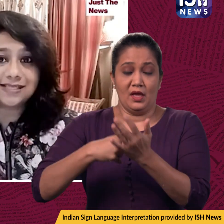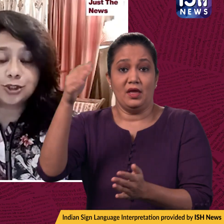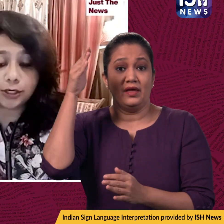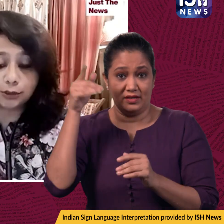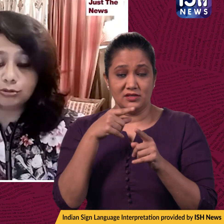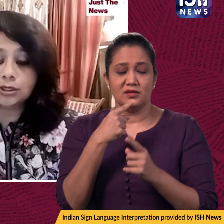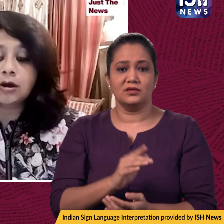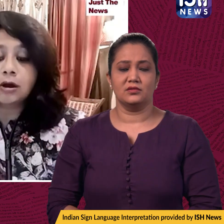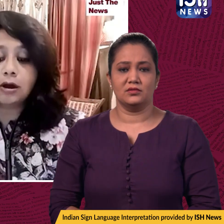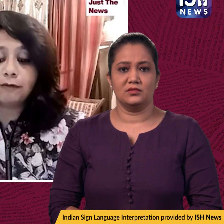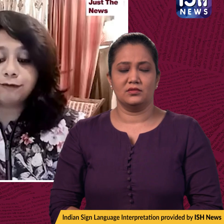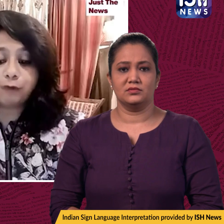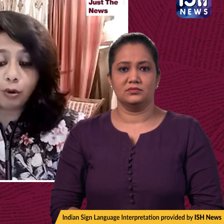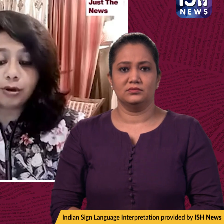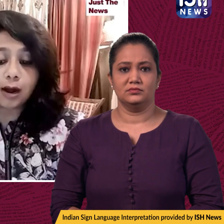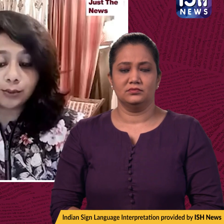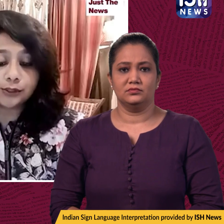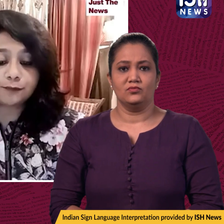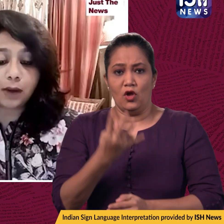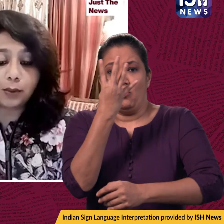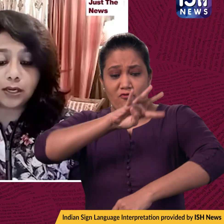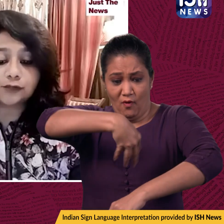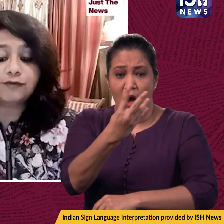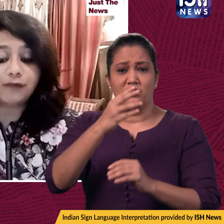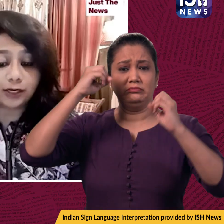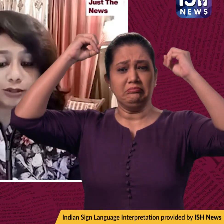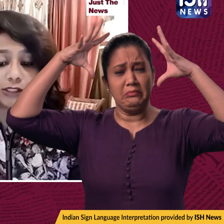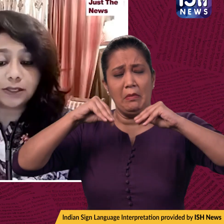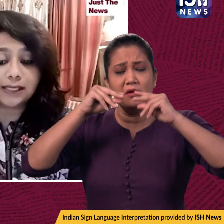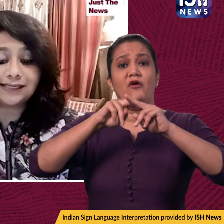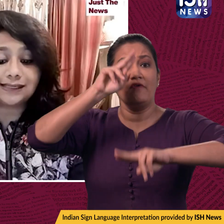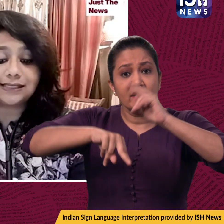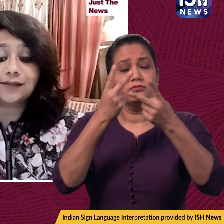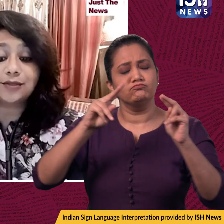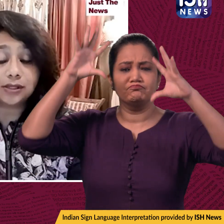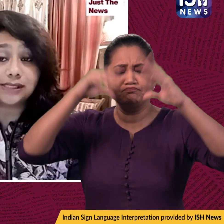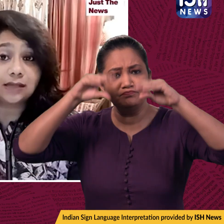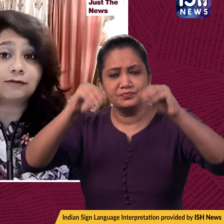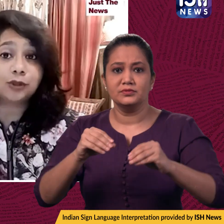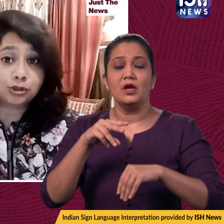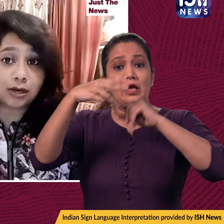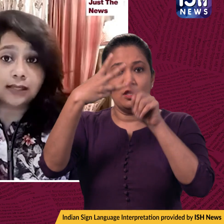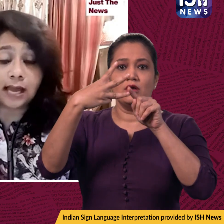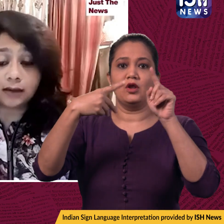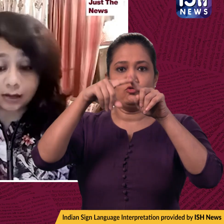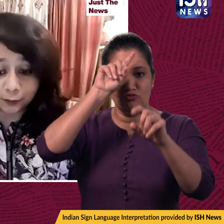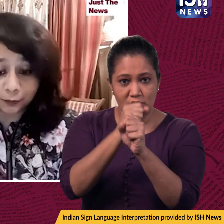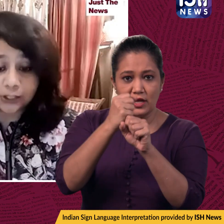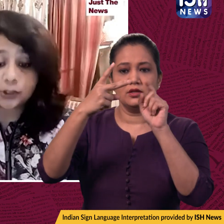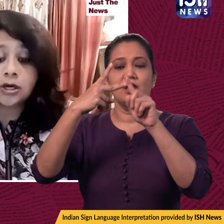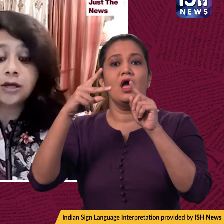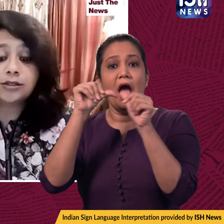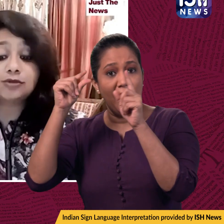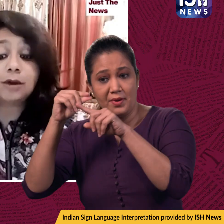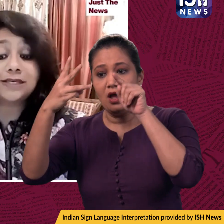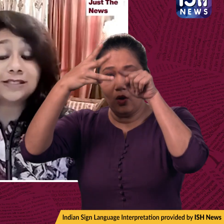the state is scheduled 4 hours of power cuts for factories, making it at least the third state after Gujarat and Andhra